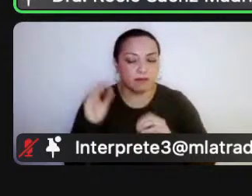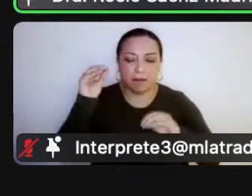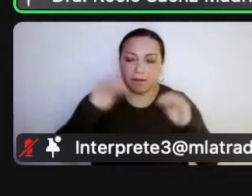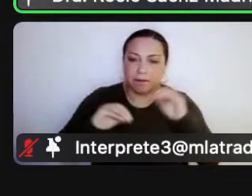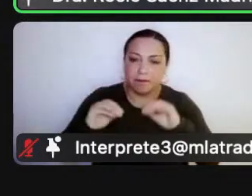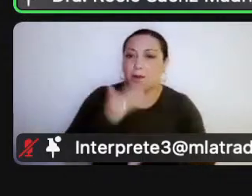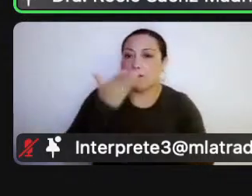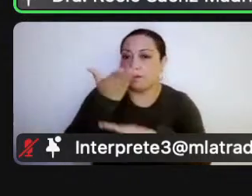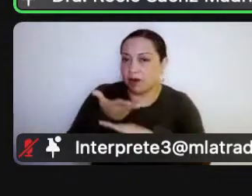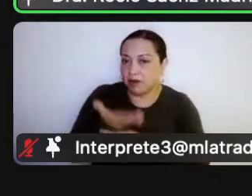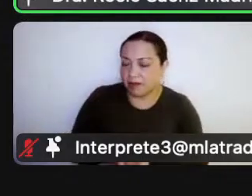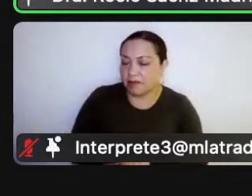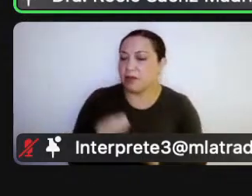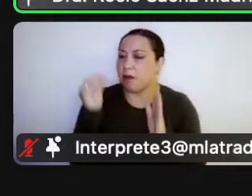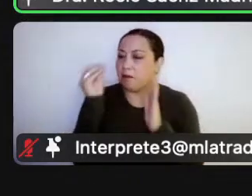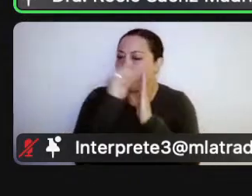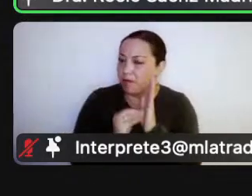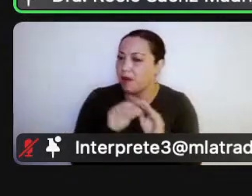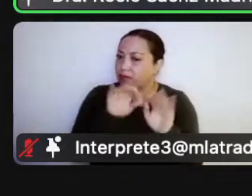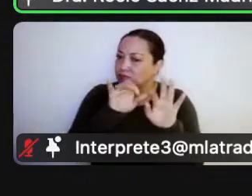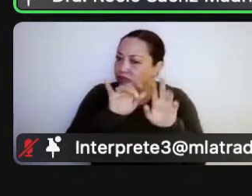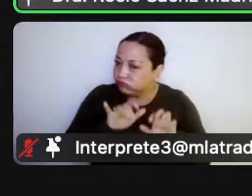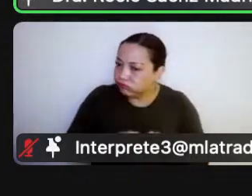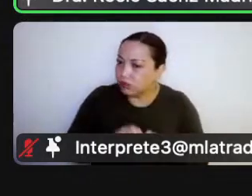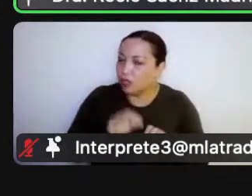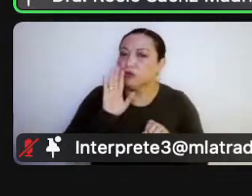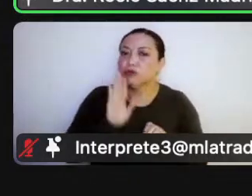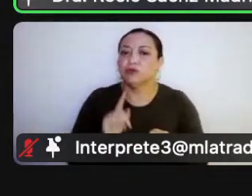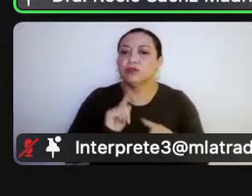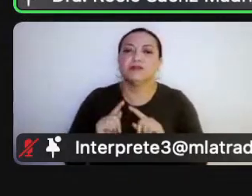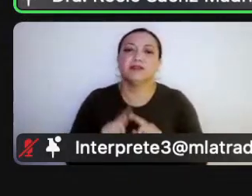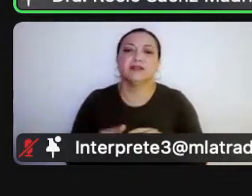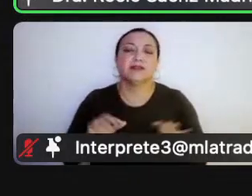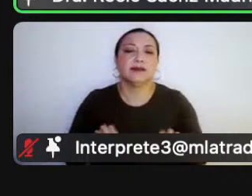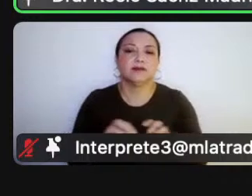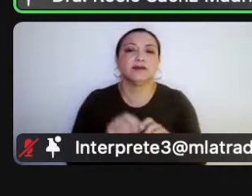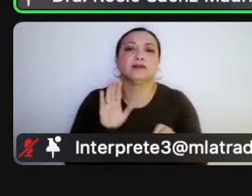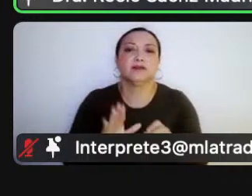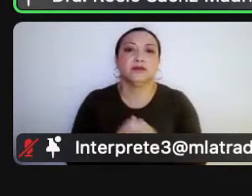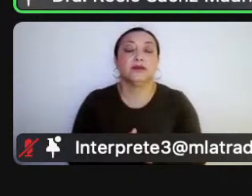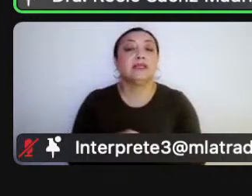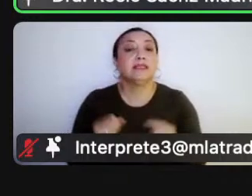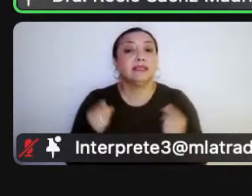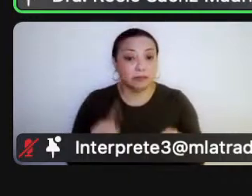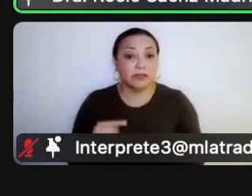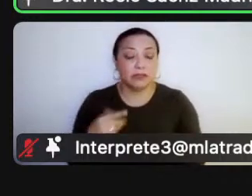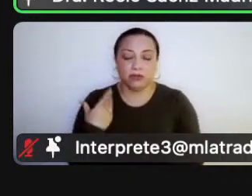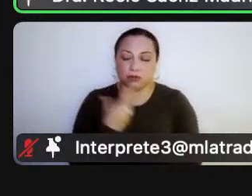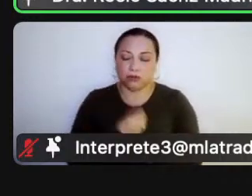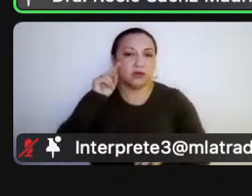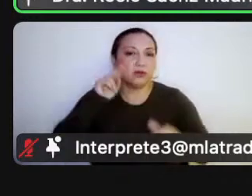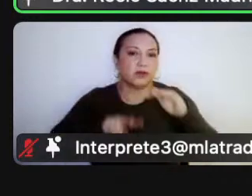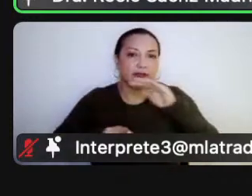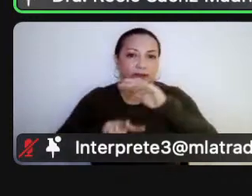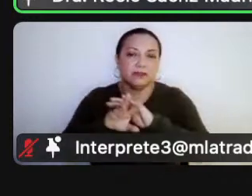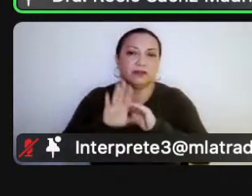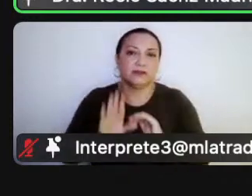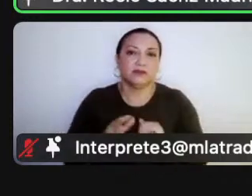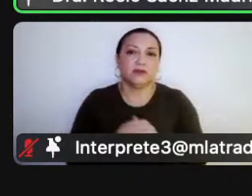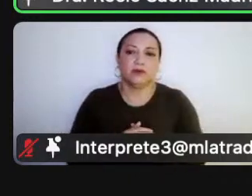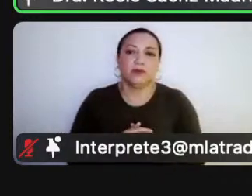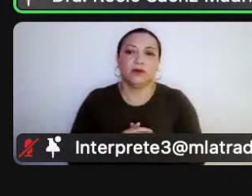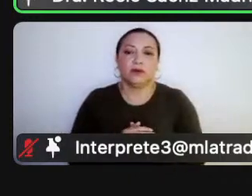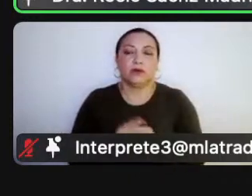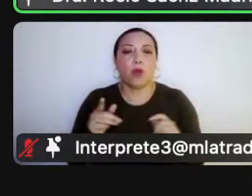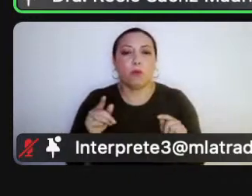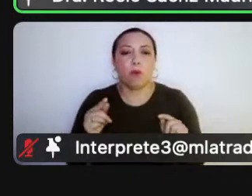HSG 22 to present all these actions and also to visualize